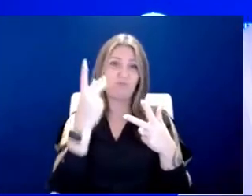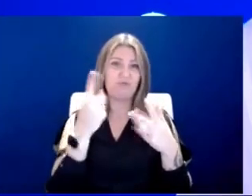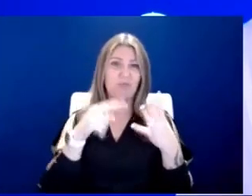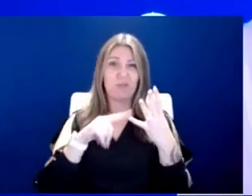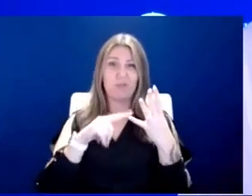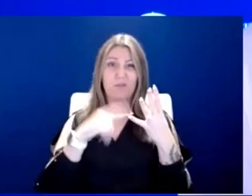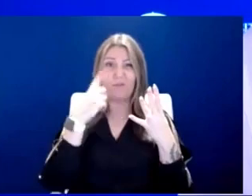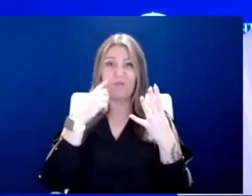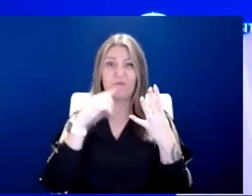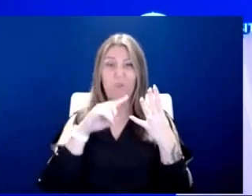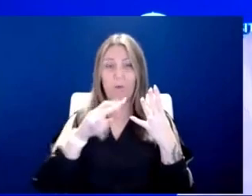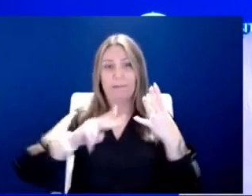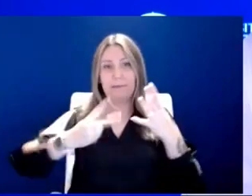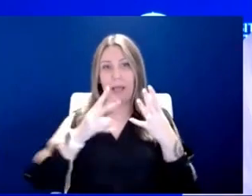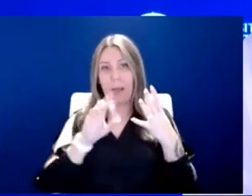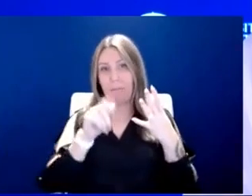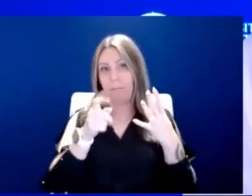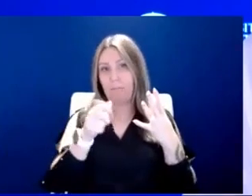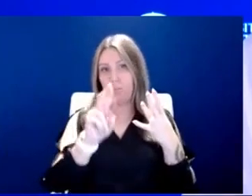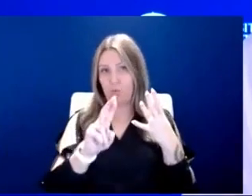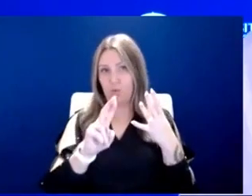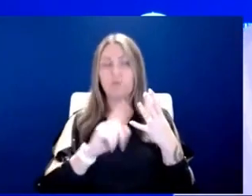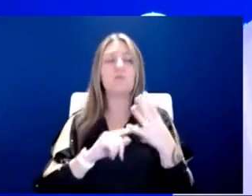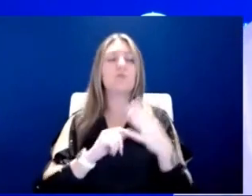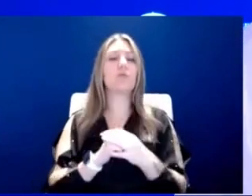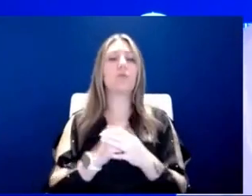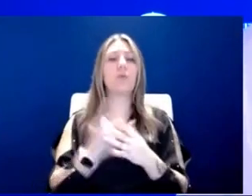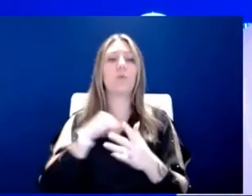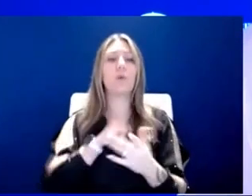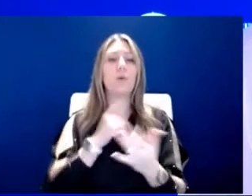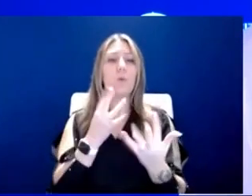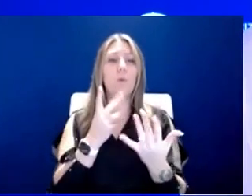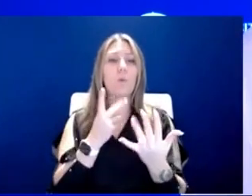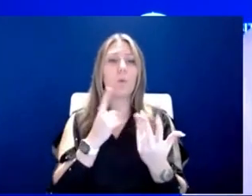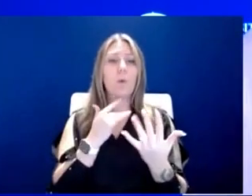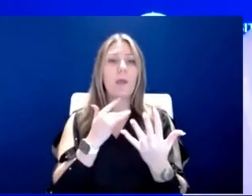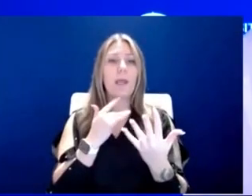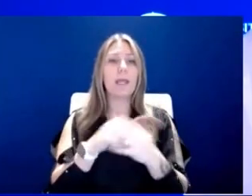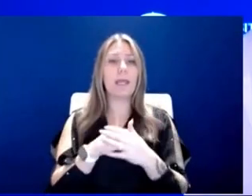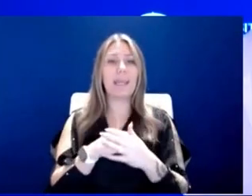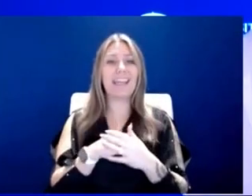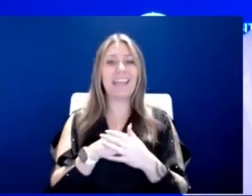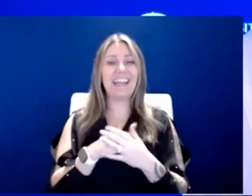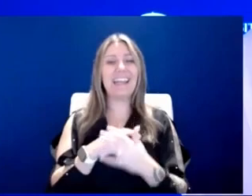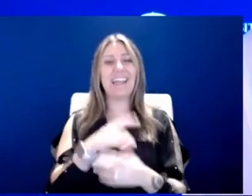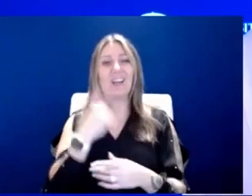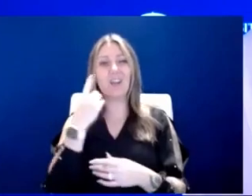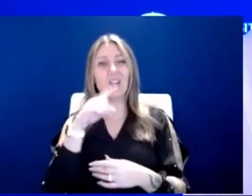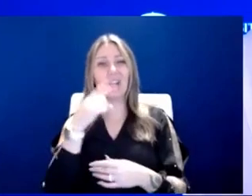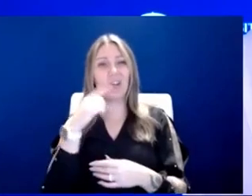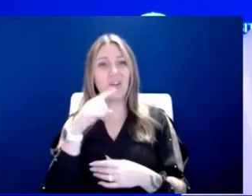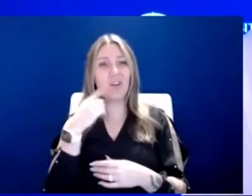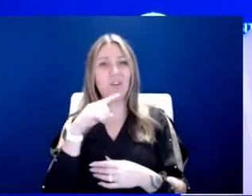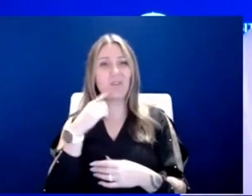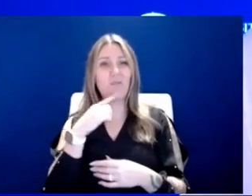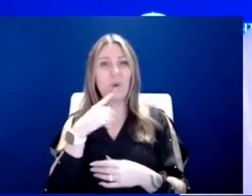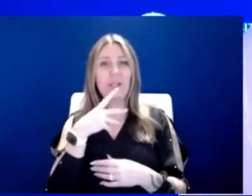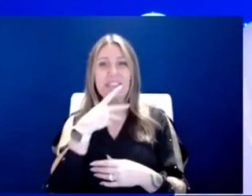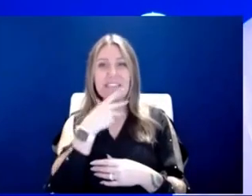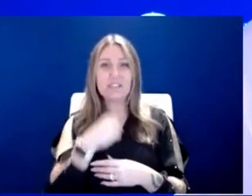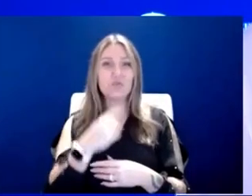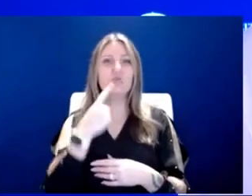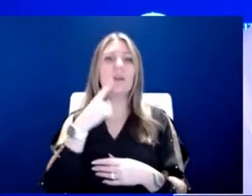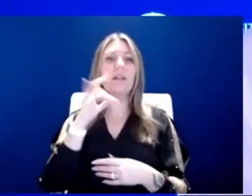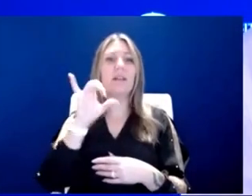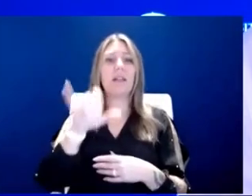I think we are waiting for the Israeli data. We know the VA system has produced really good data as well. So